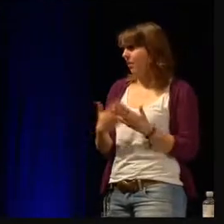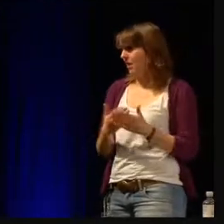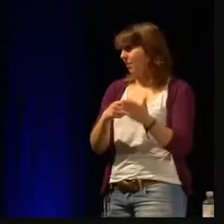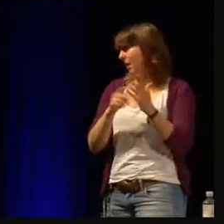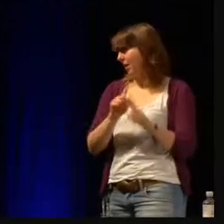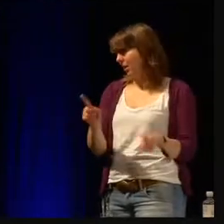very well.